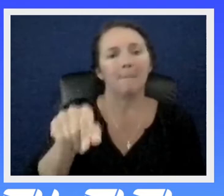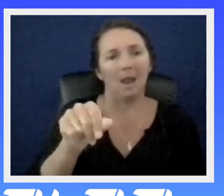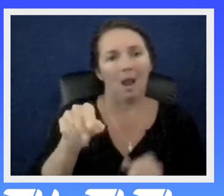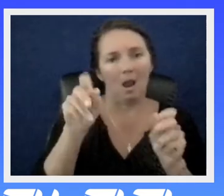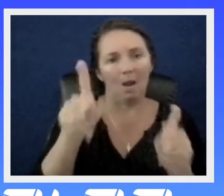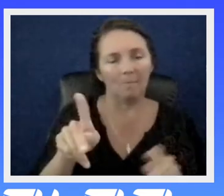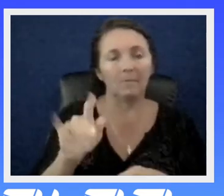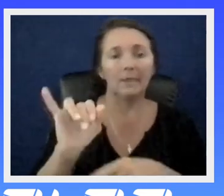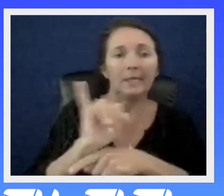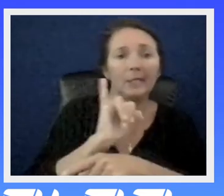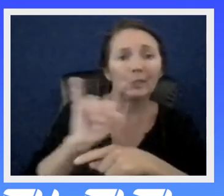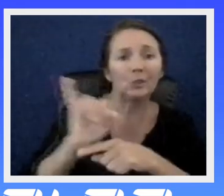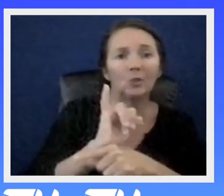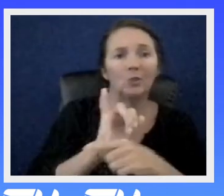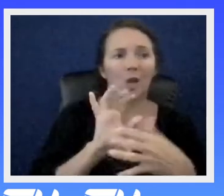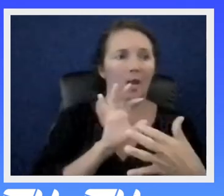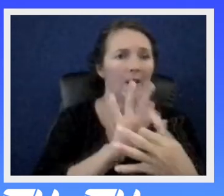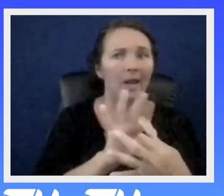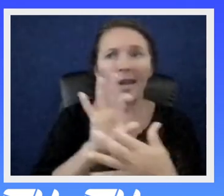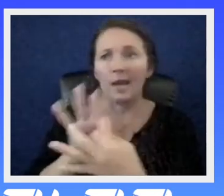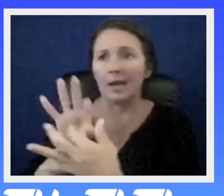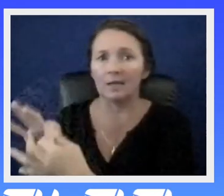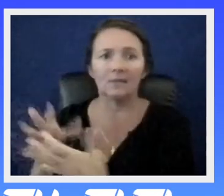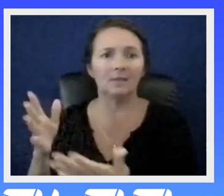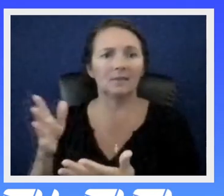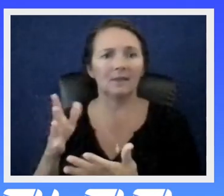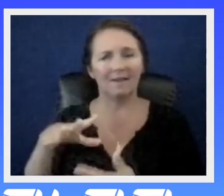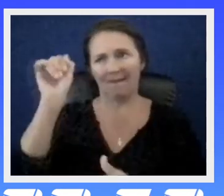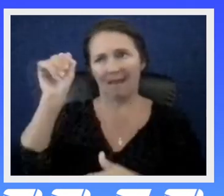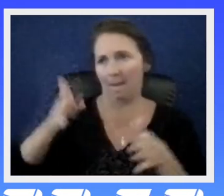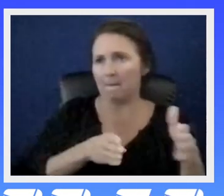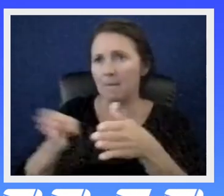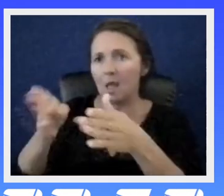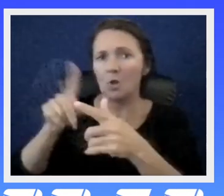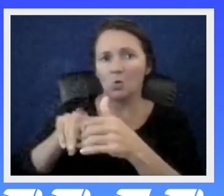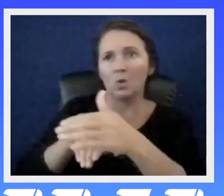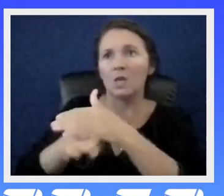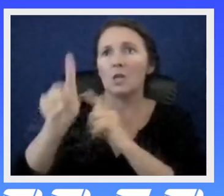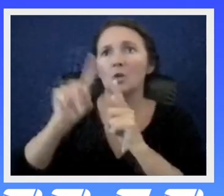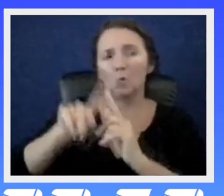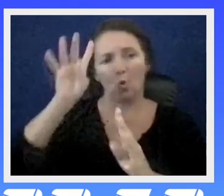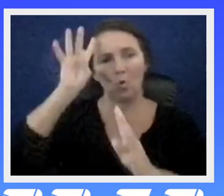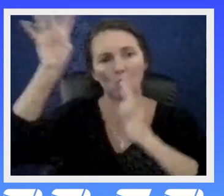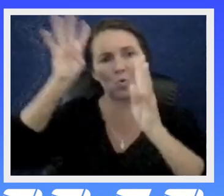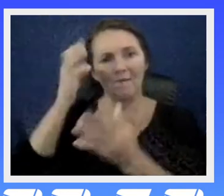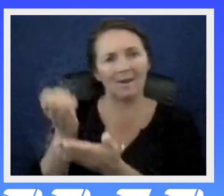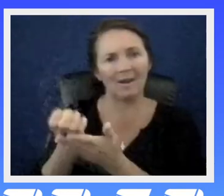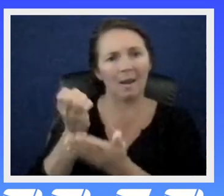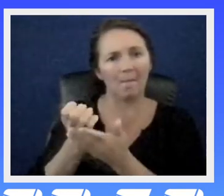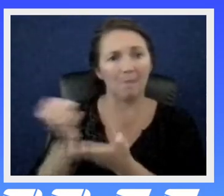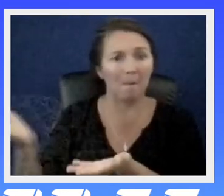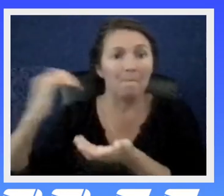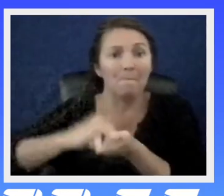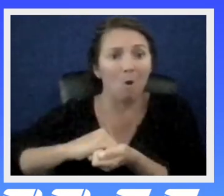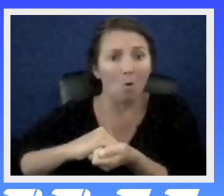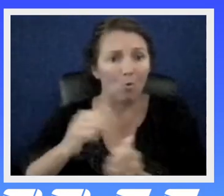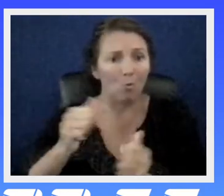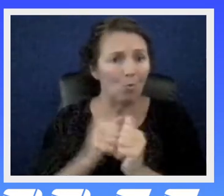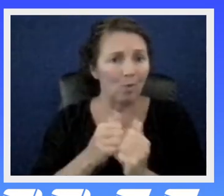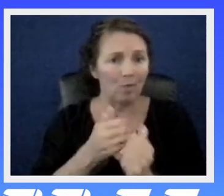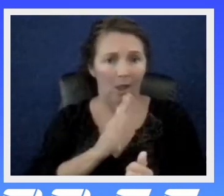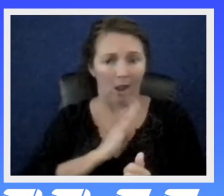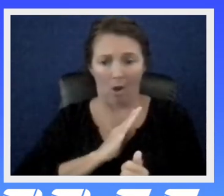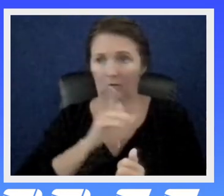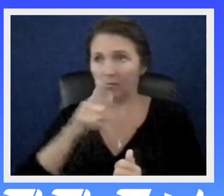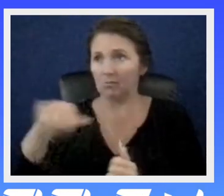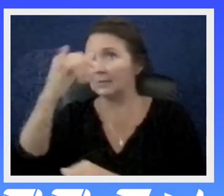internships, connections, a pathway into the creative economy, partnering with our institutions across